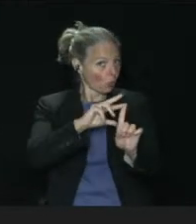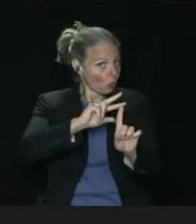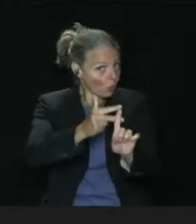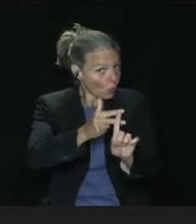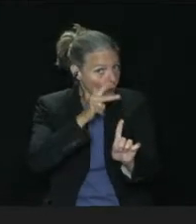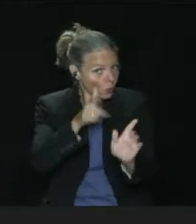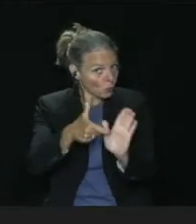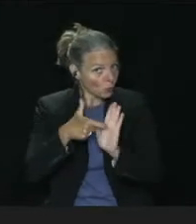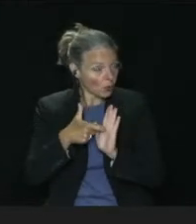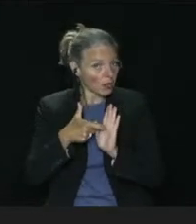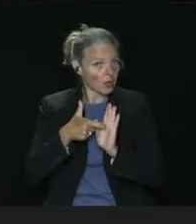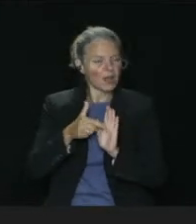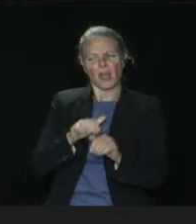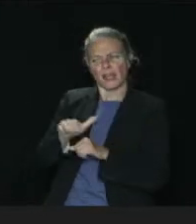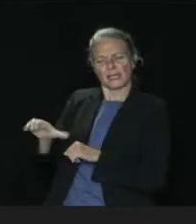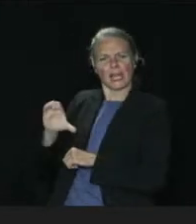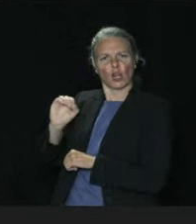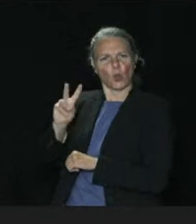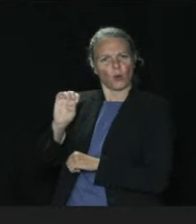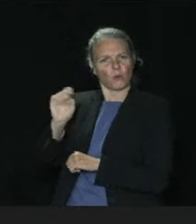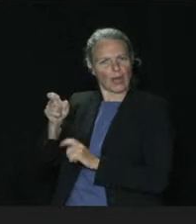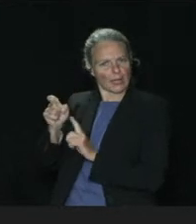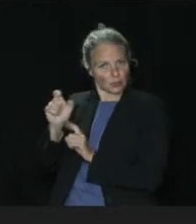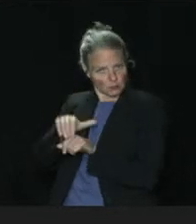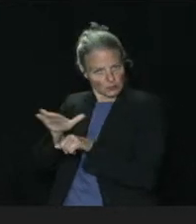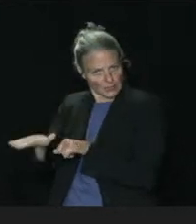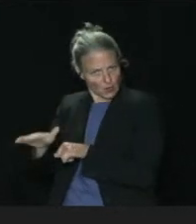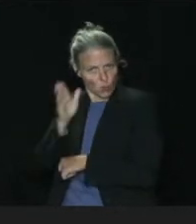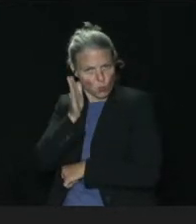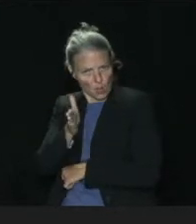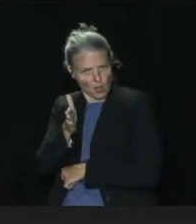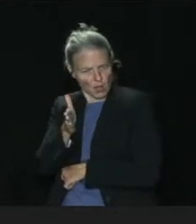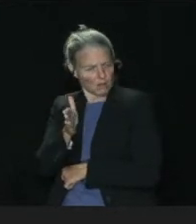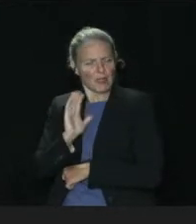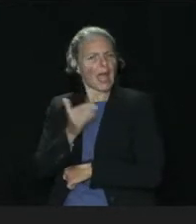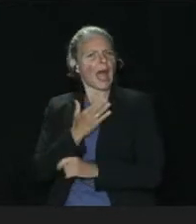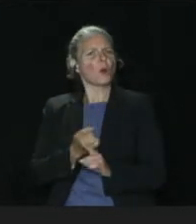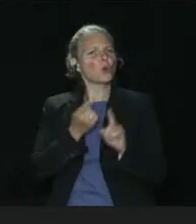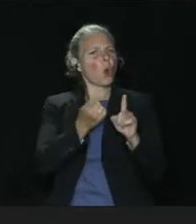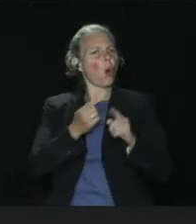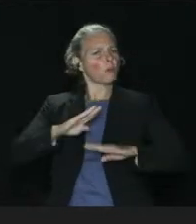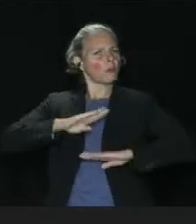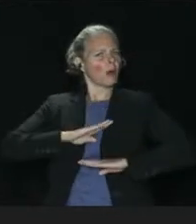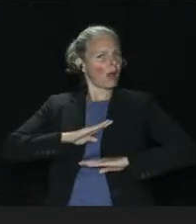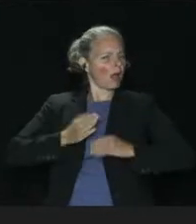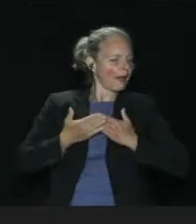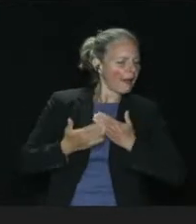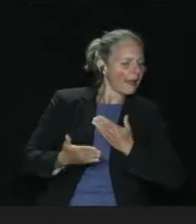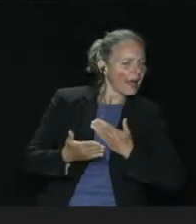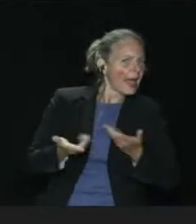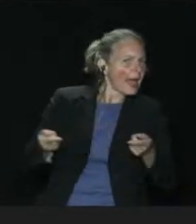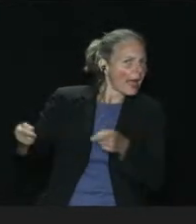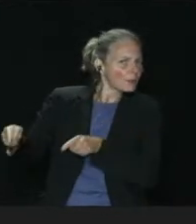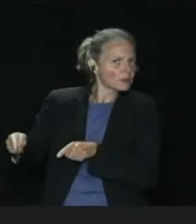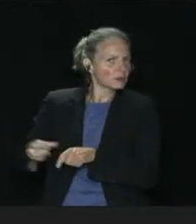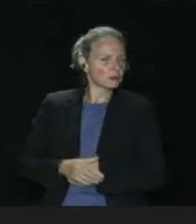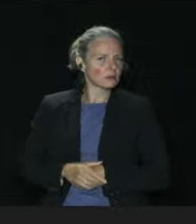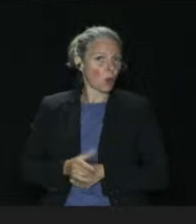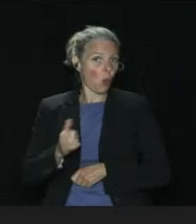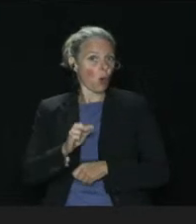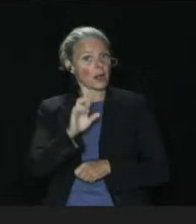are dropping. What's going to happen when we do reach our goals, or even go beyond